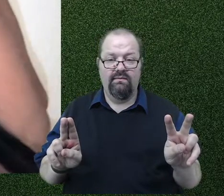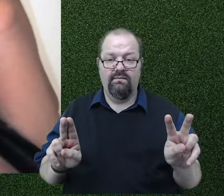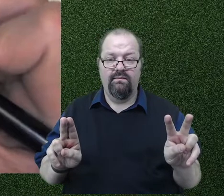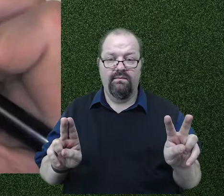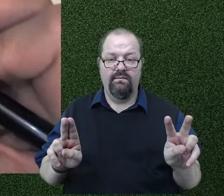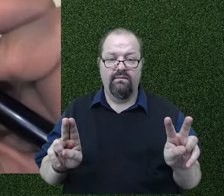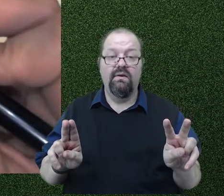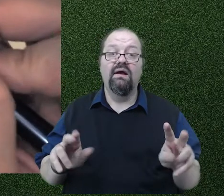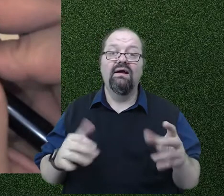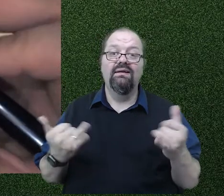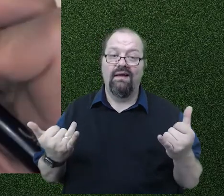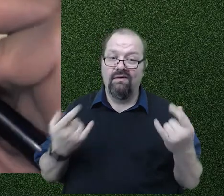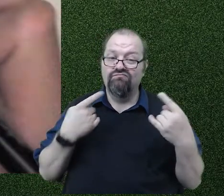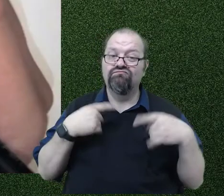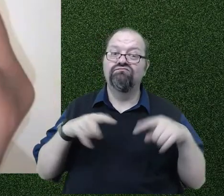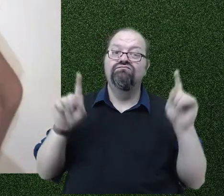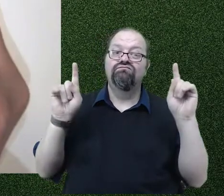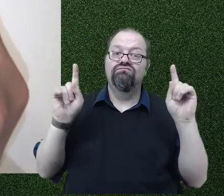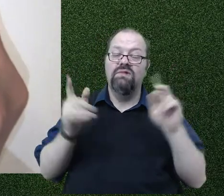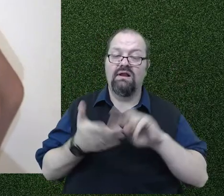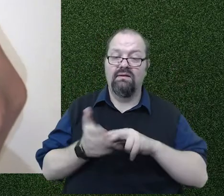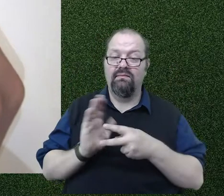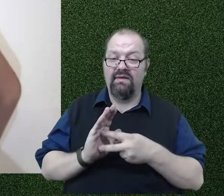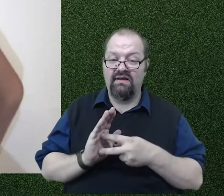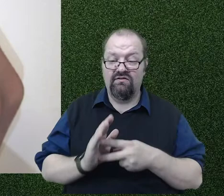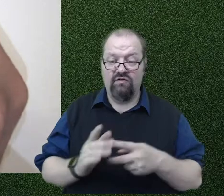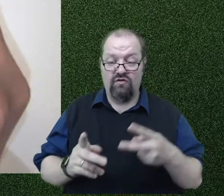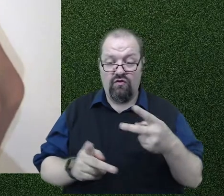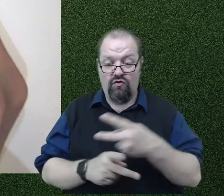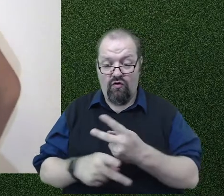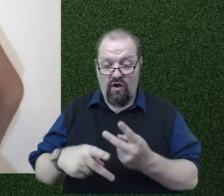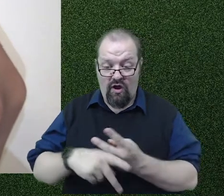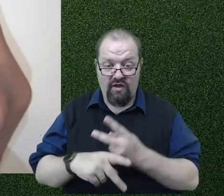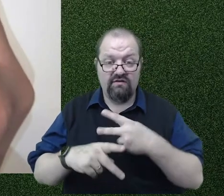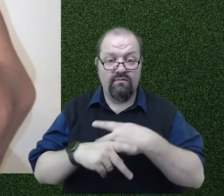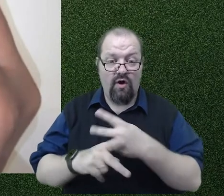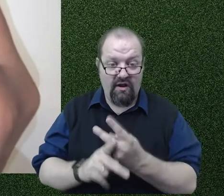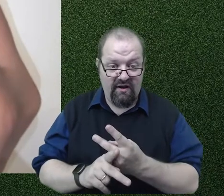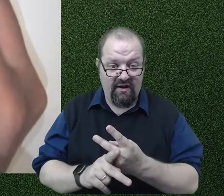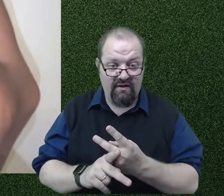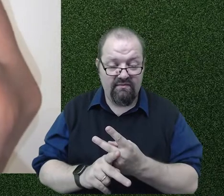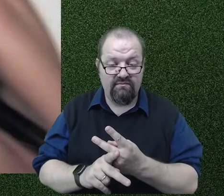Now it turns out that the cross product